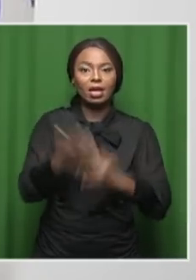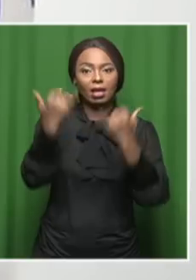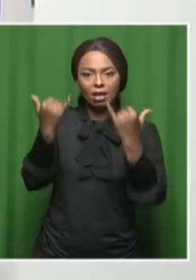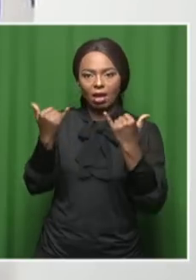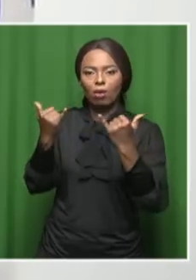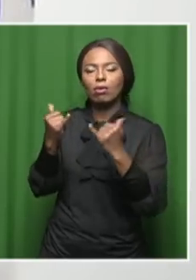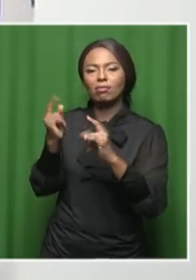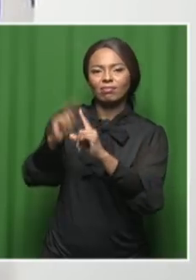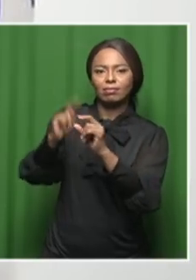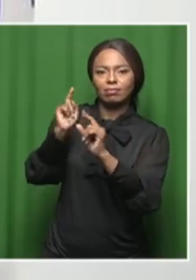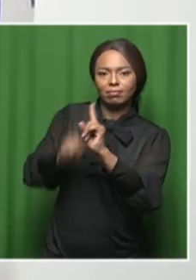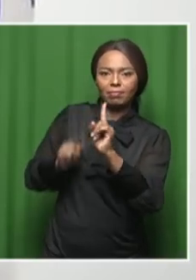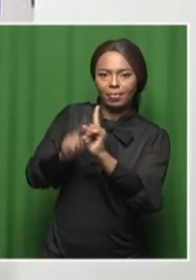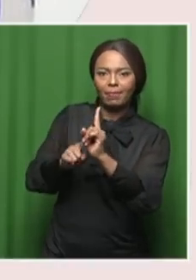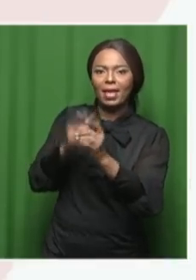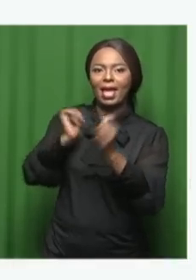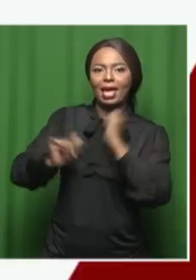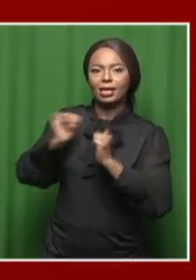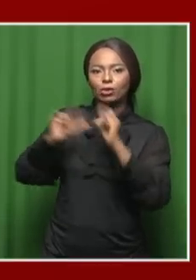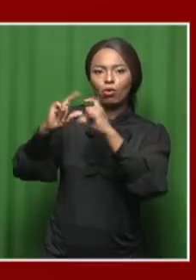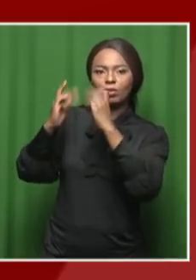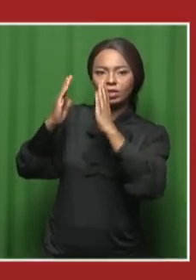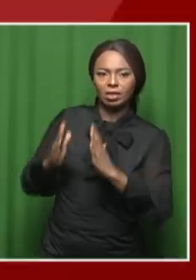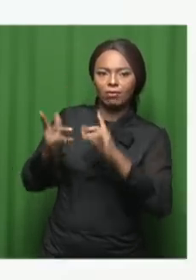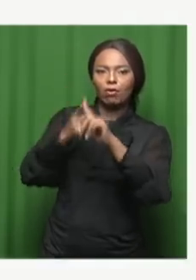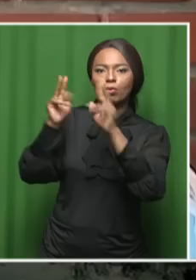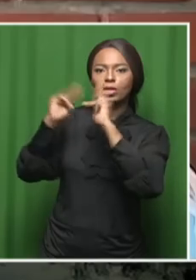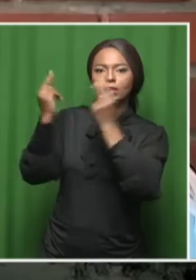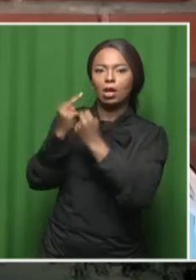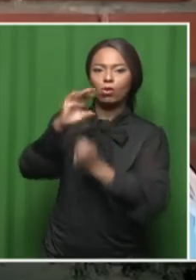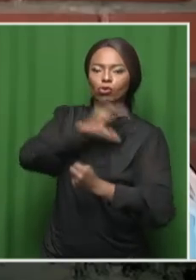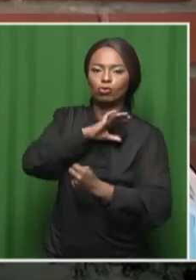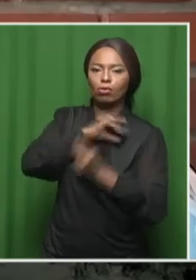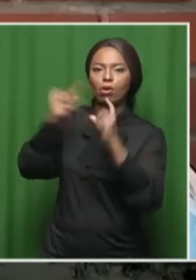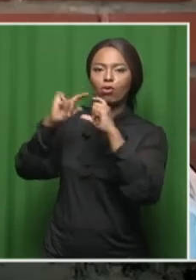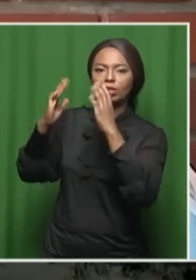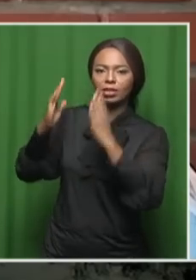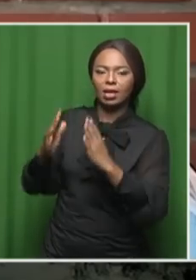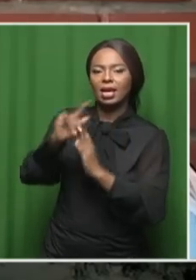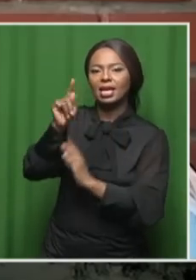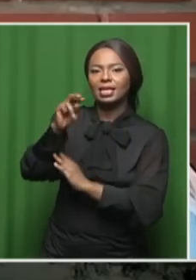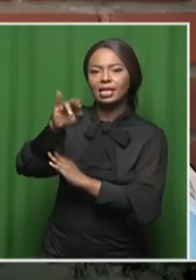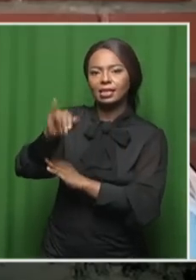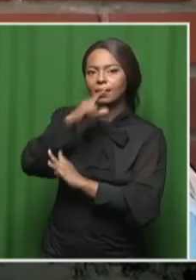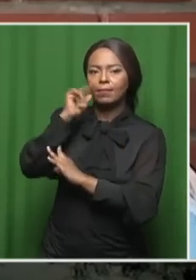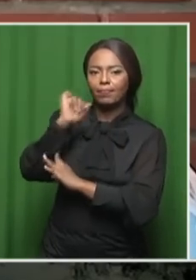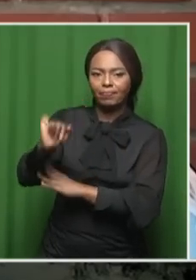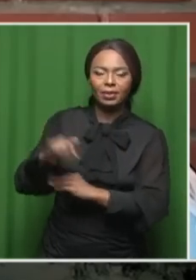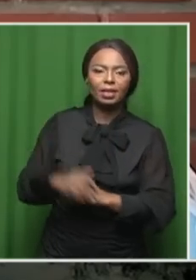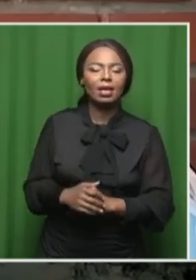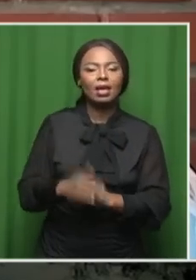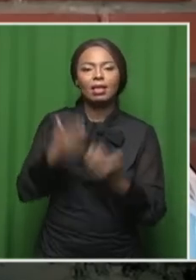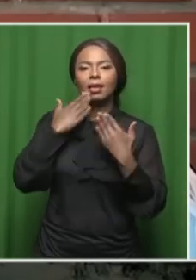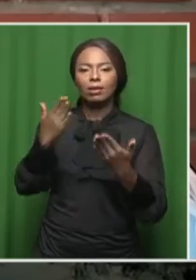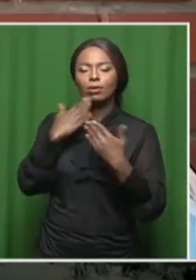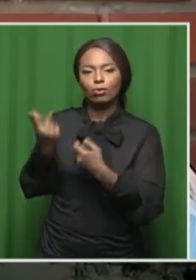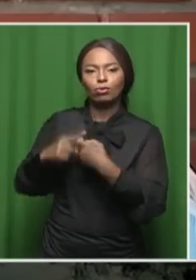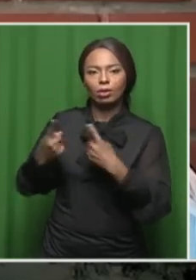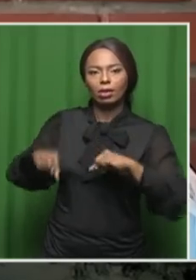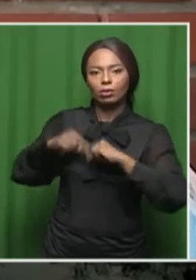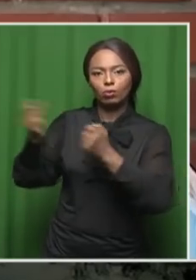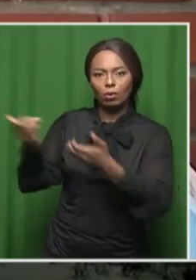the Acting Commissioner at the National Consumer Commission, Thezi Mabuza. Thezi, thank you. Thanks for joining us and welcome to the